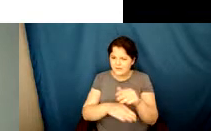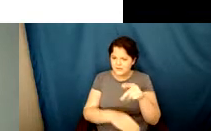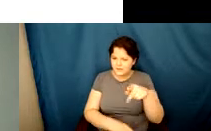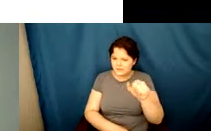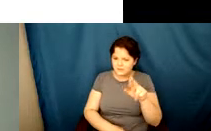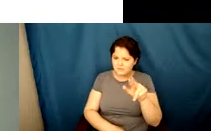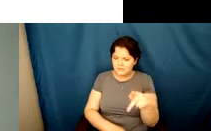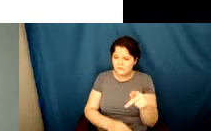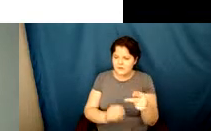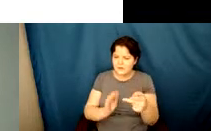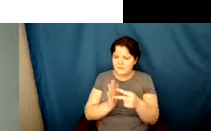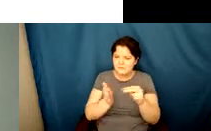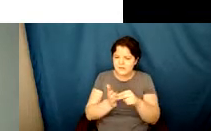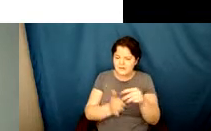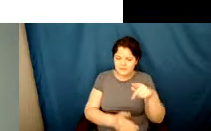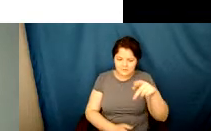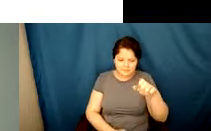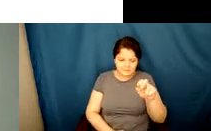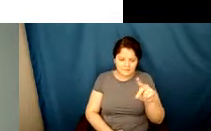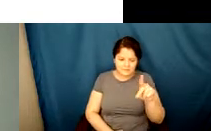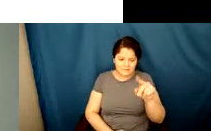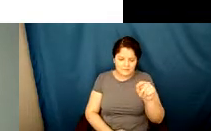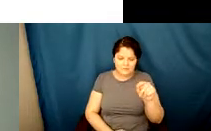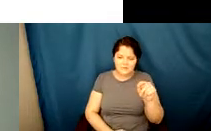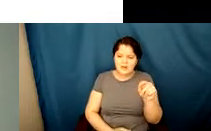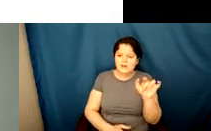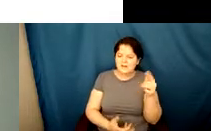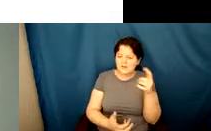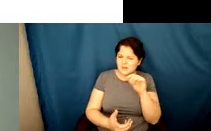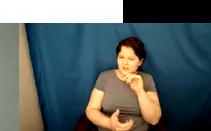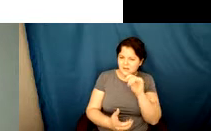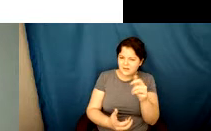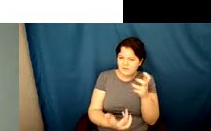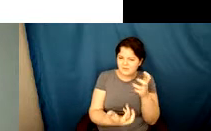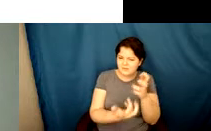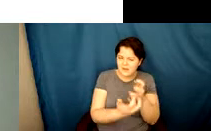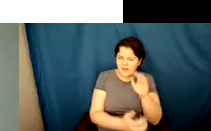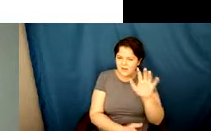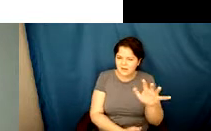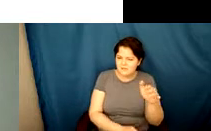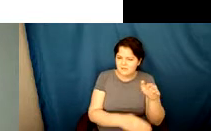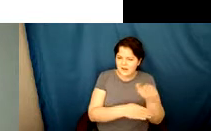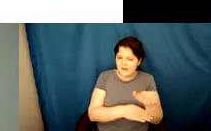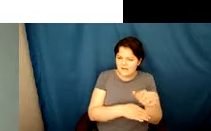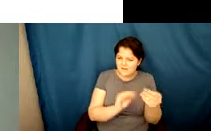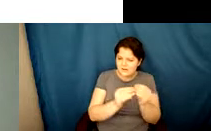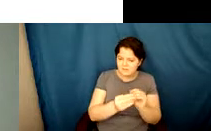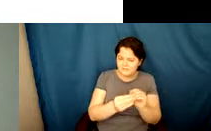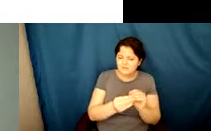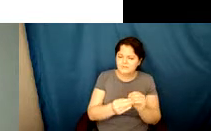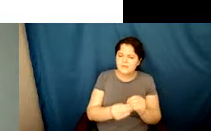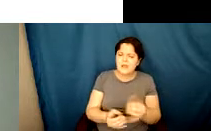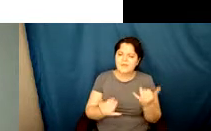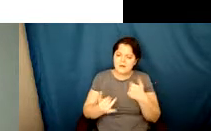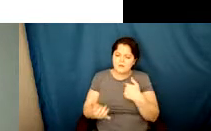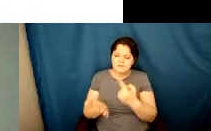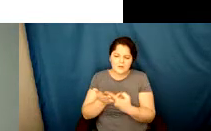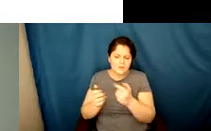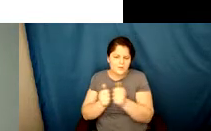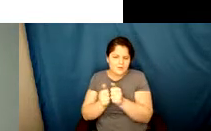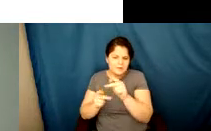meeting PennDOT's evening numbers. So I just wanted to make sure to read that out. I'll go to some people on the phone. So